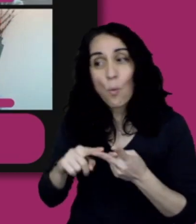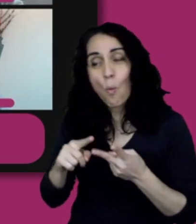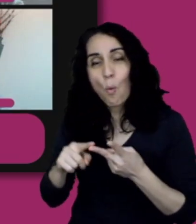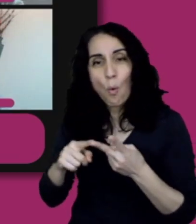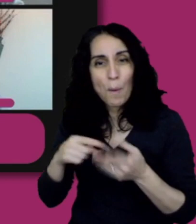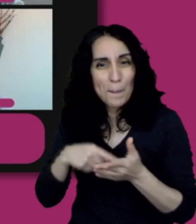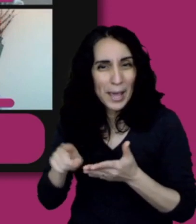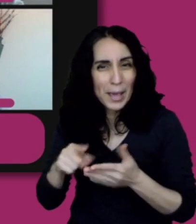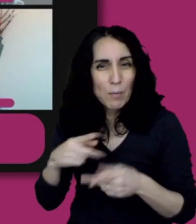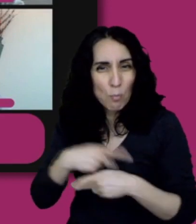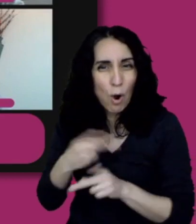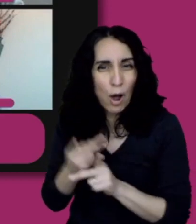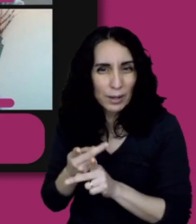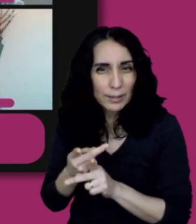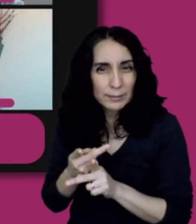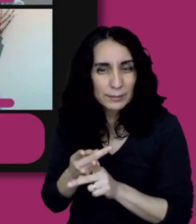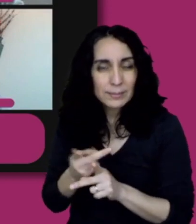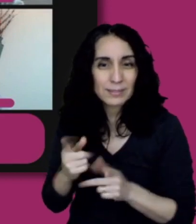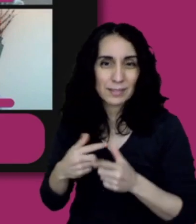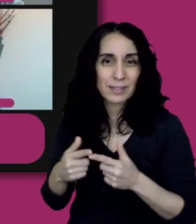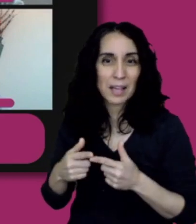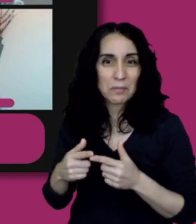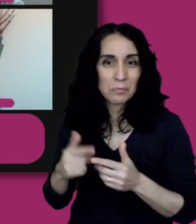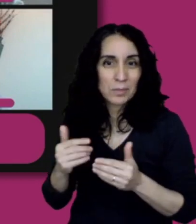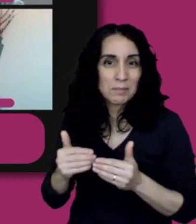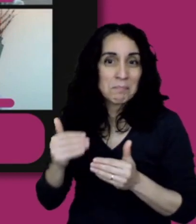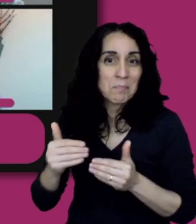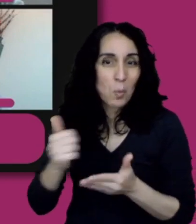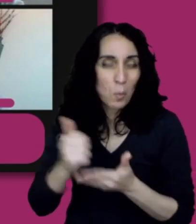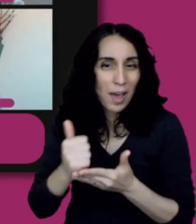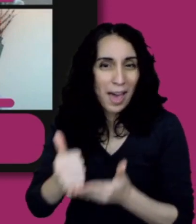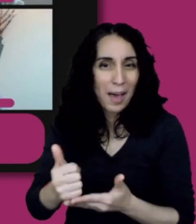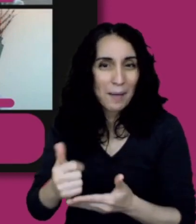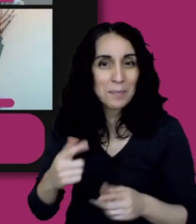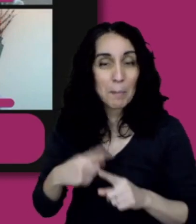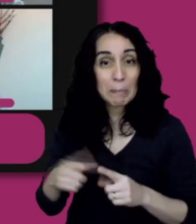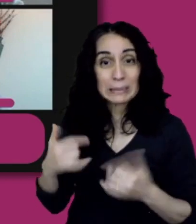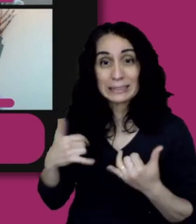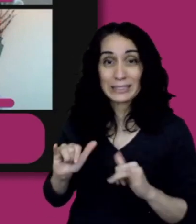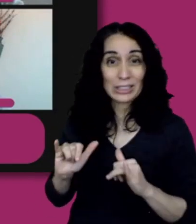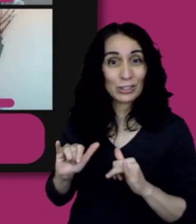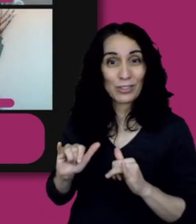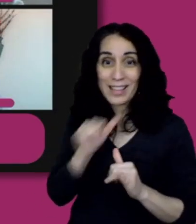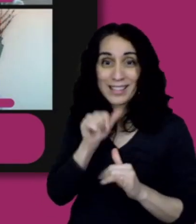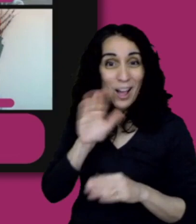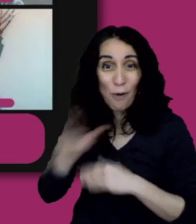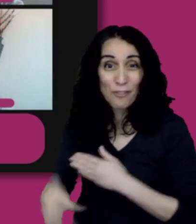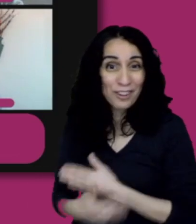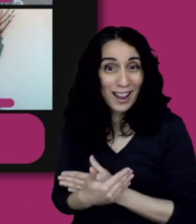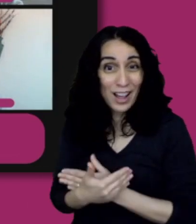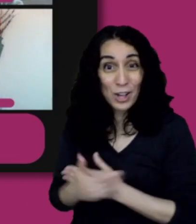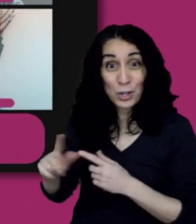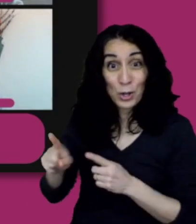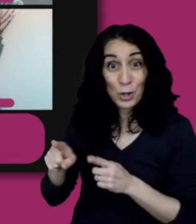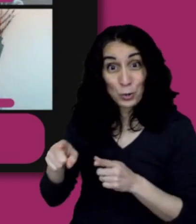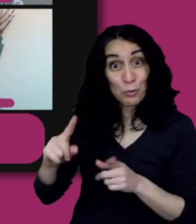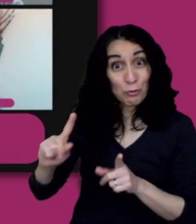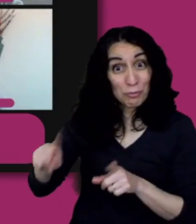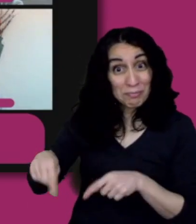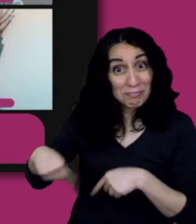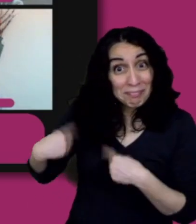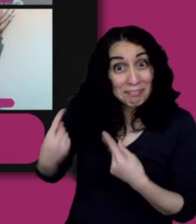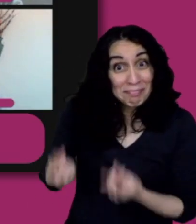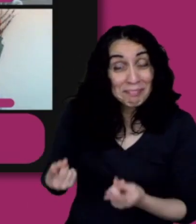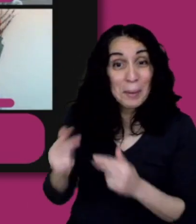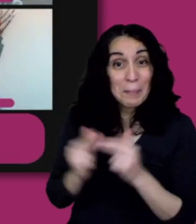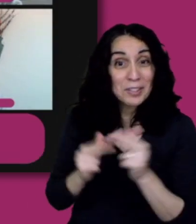service or a paid product, I think you definitely can be ahead. But even with that, that doesn't happen overnight.